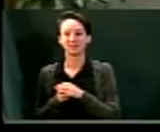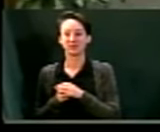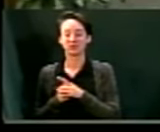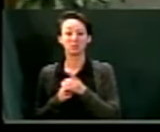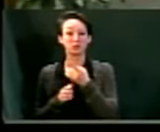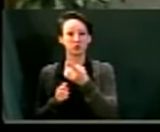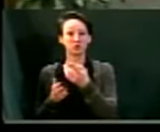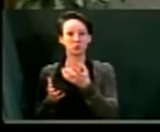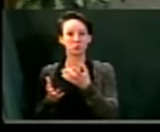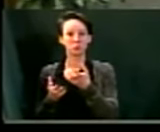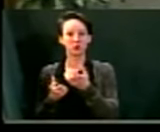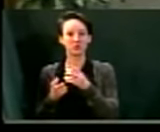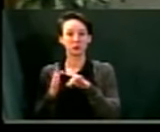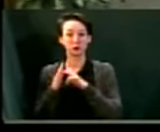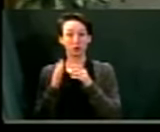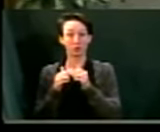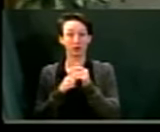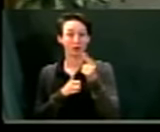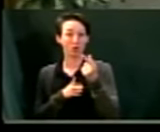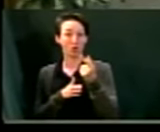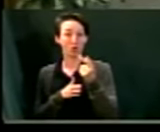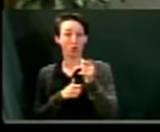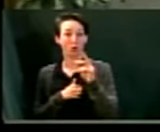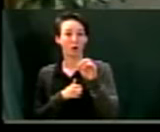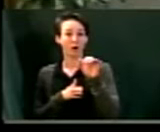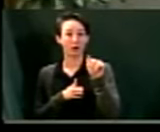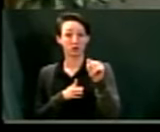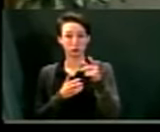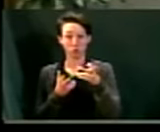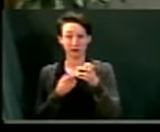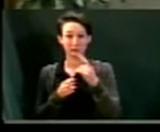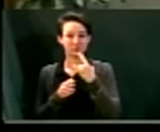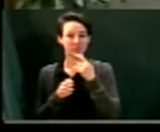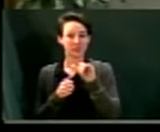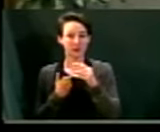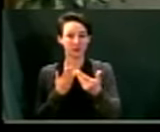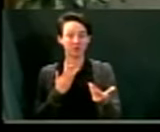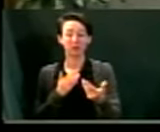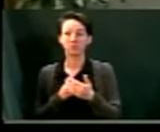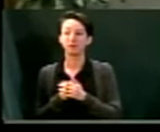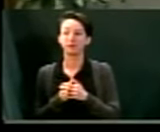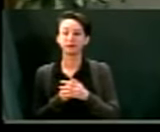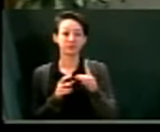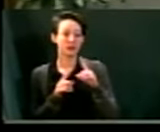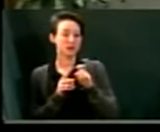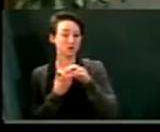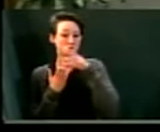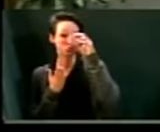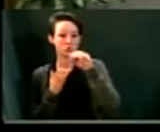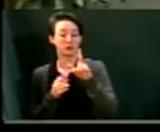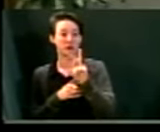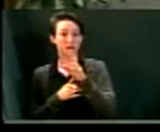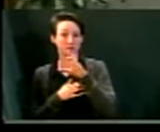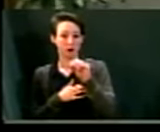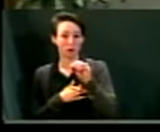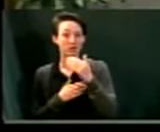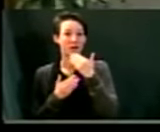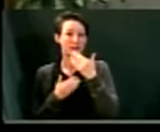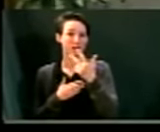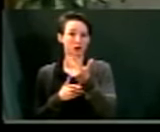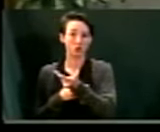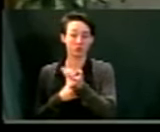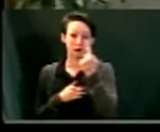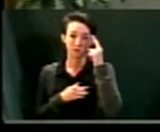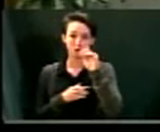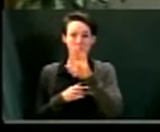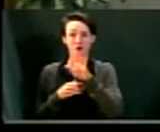Did you want to? I started with Gloria. I'm sorry. Did you want to say anything? On behalf of the students of Knox County, thank the three of you for your